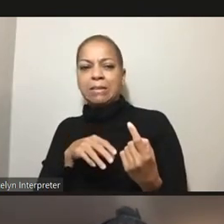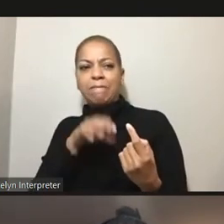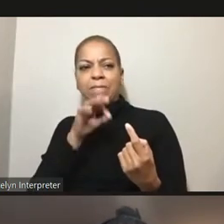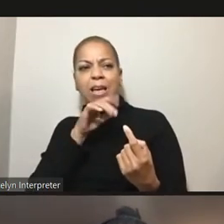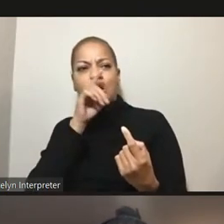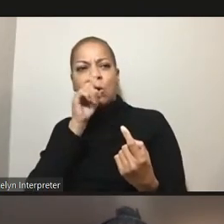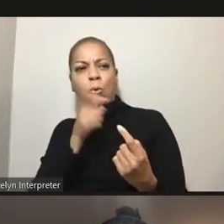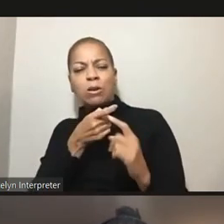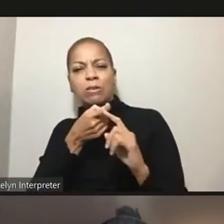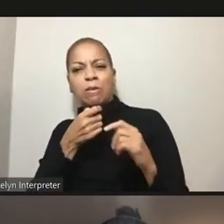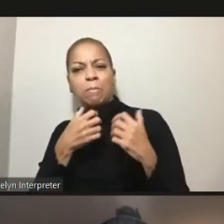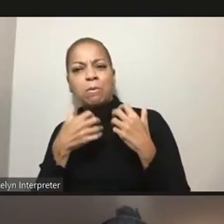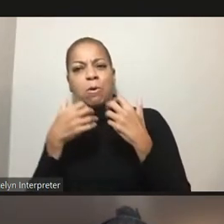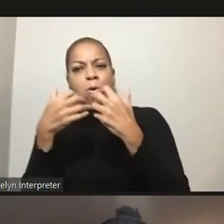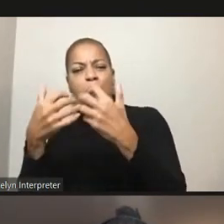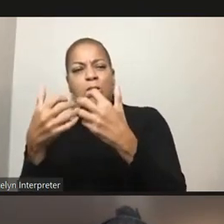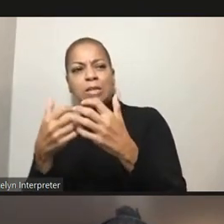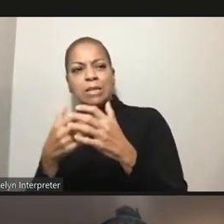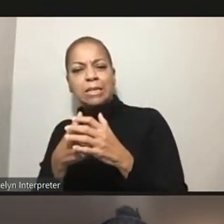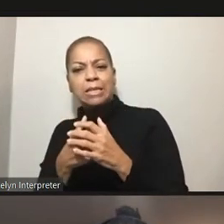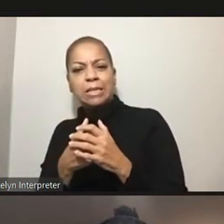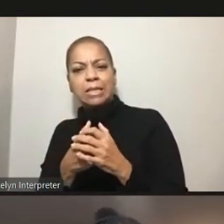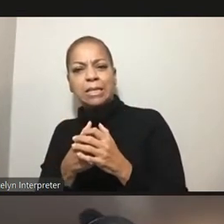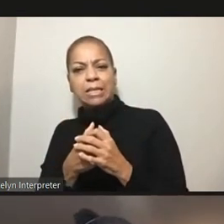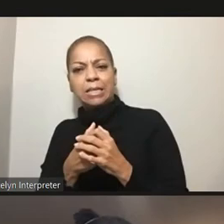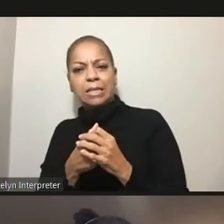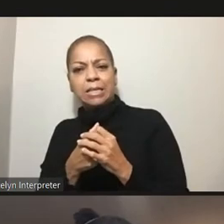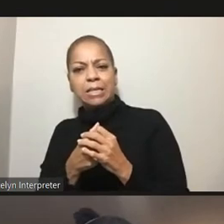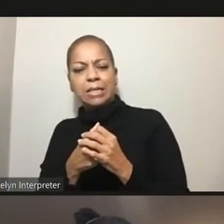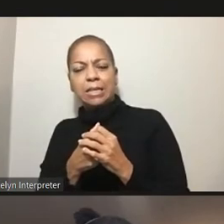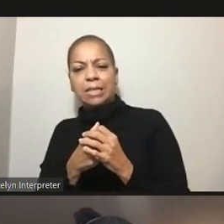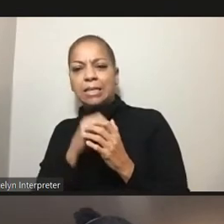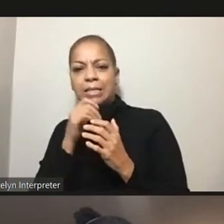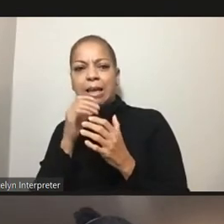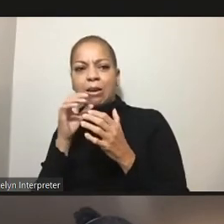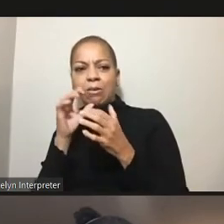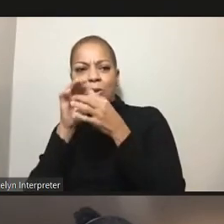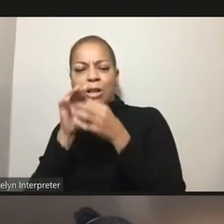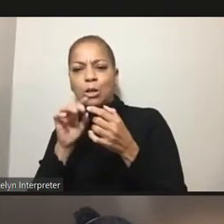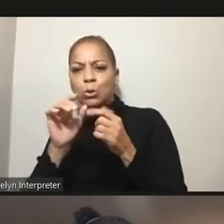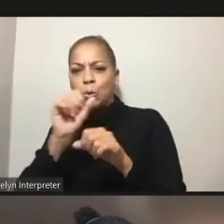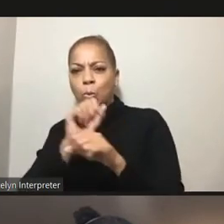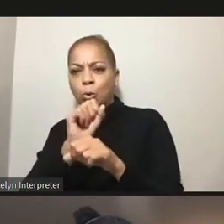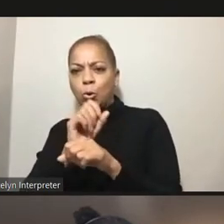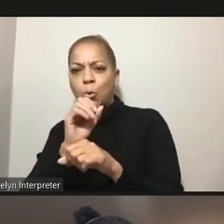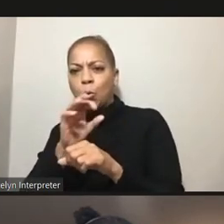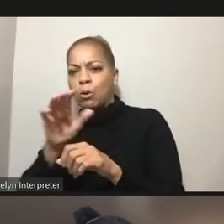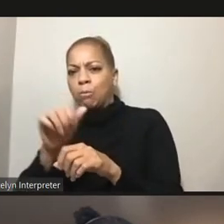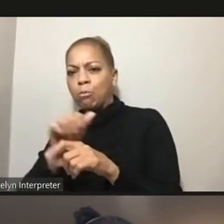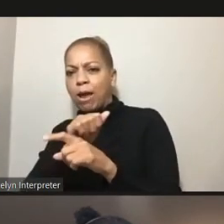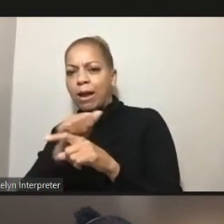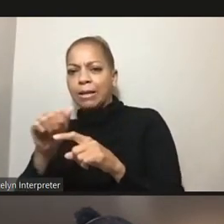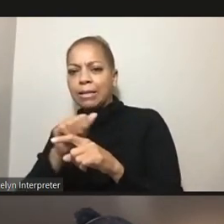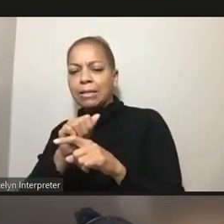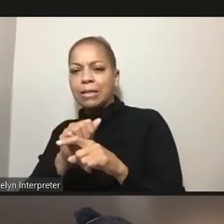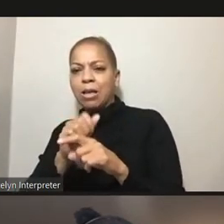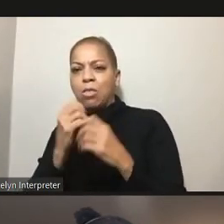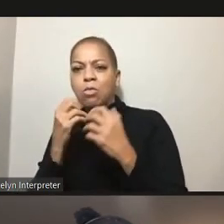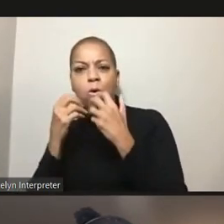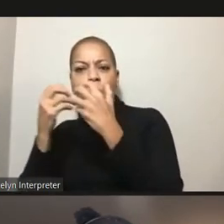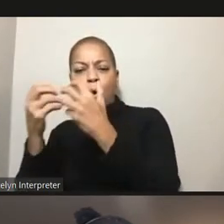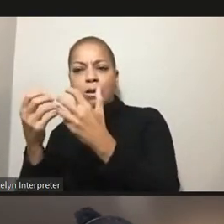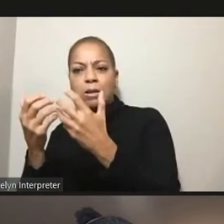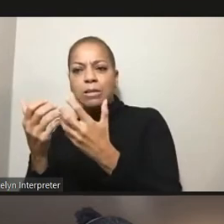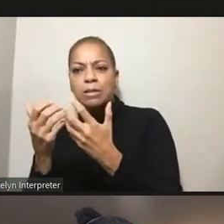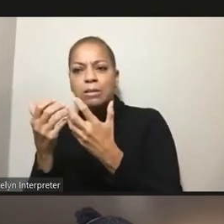not tracking back to you or to your work or your practice. I'm receiving